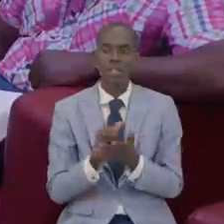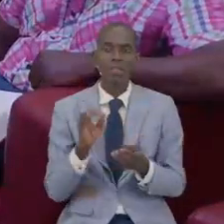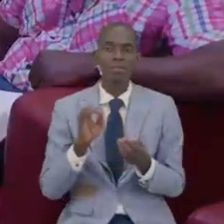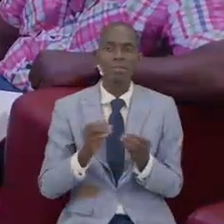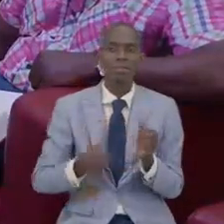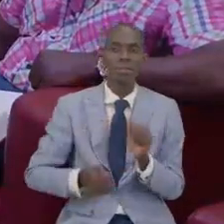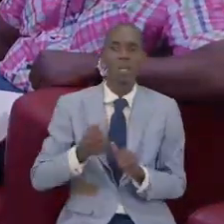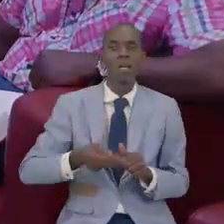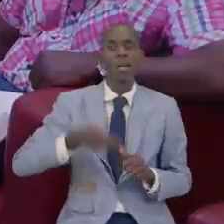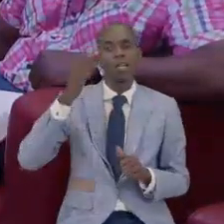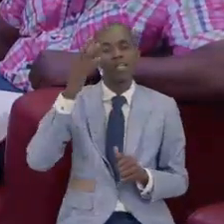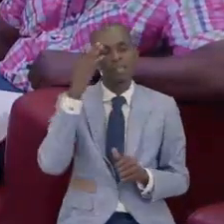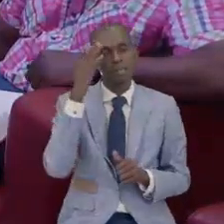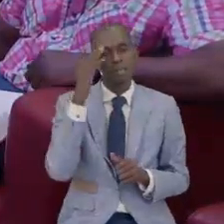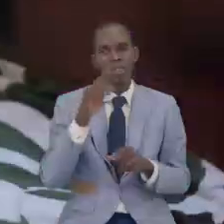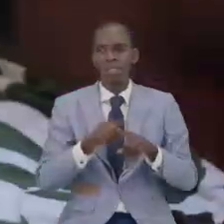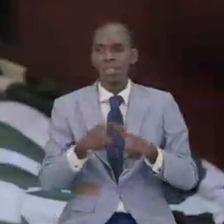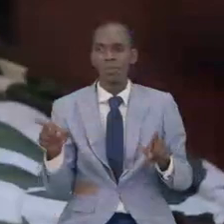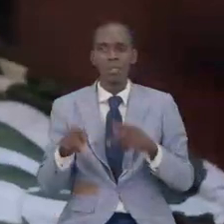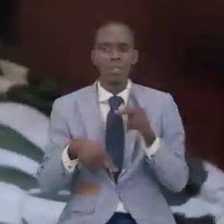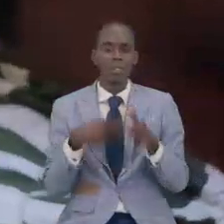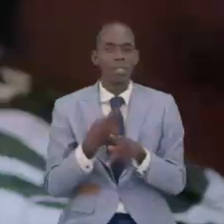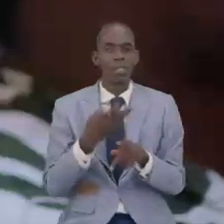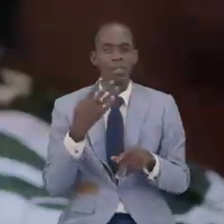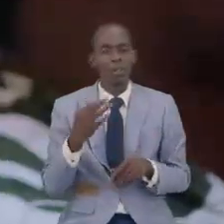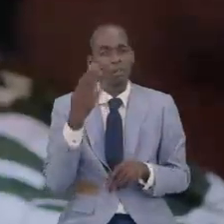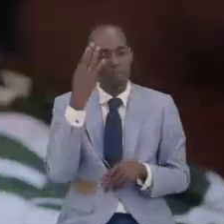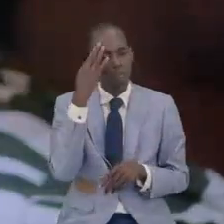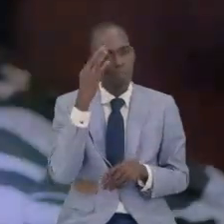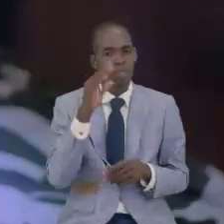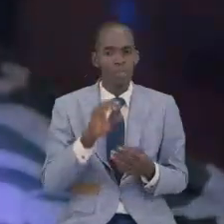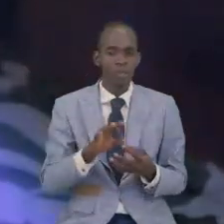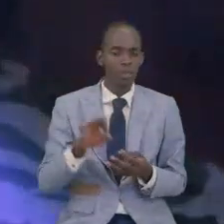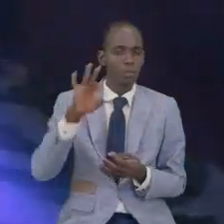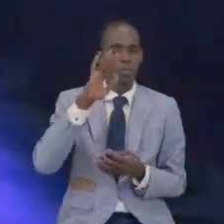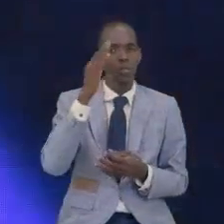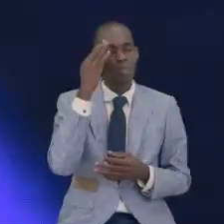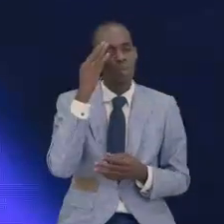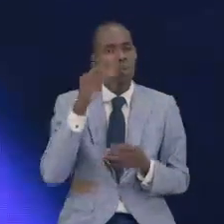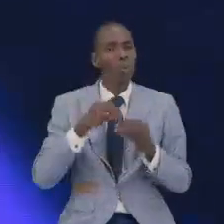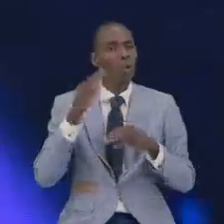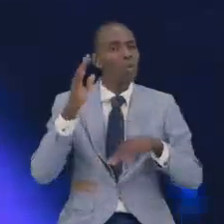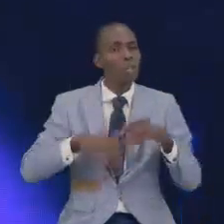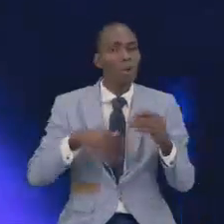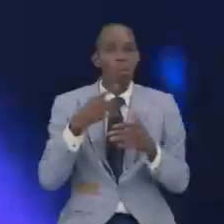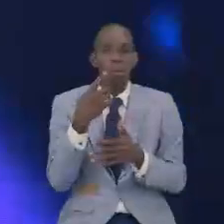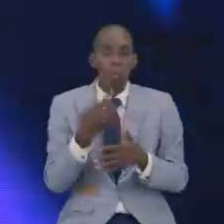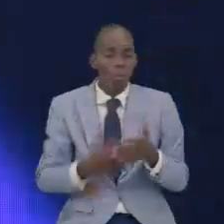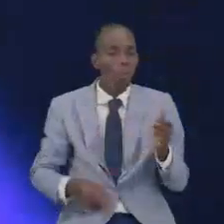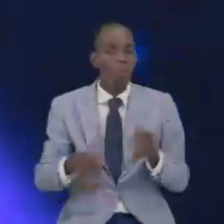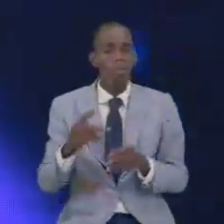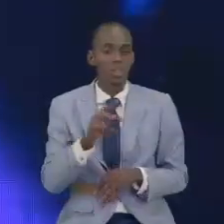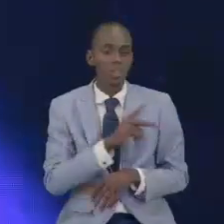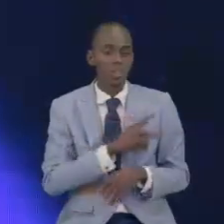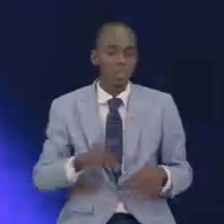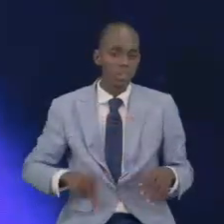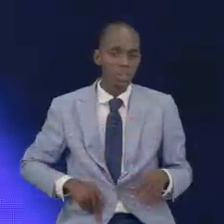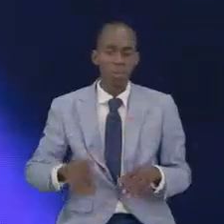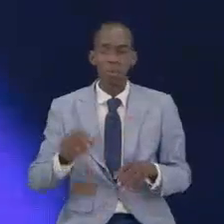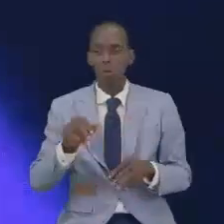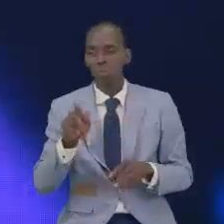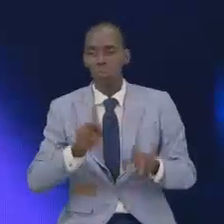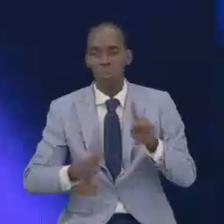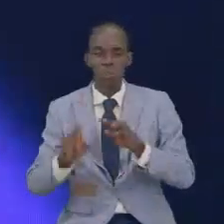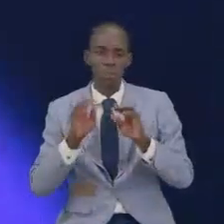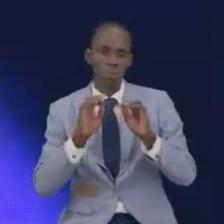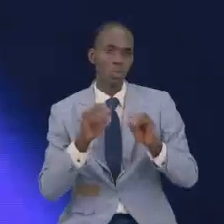knowledge. That's a different kind of knowledge. That's spiritual knowledge, beyond what the Babylonians taught them. And then it says, in